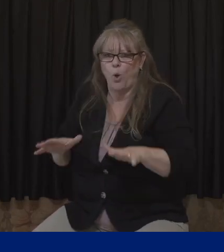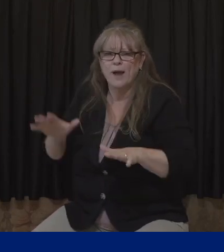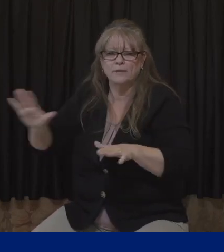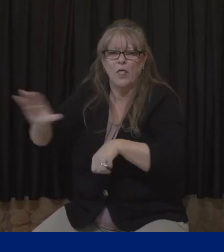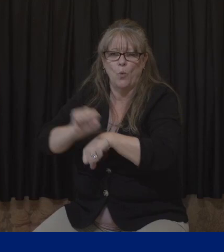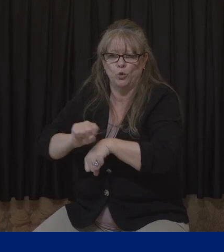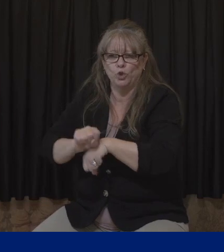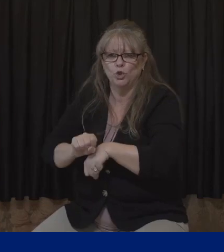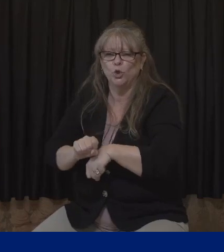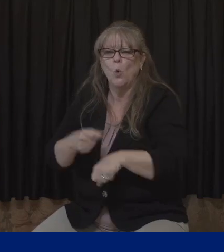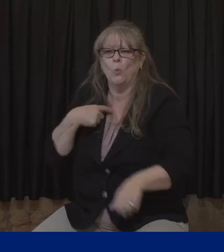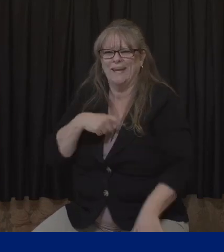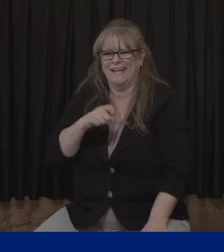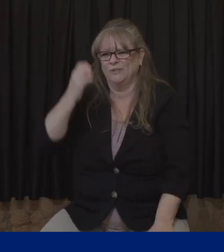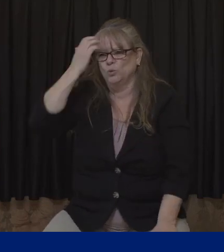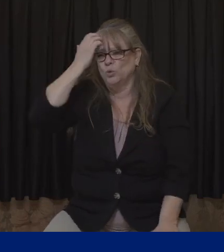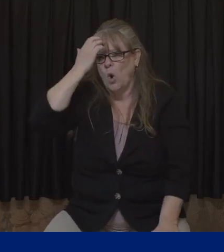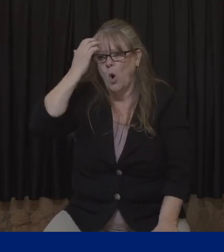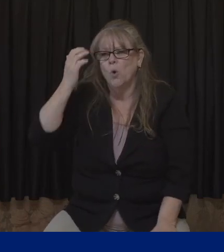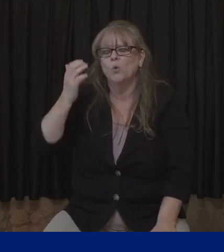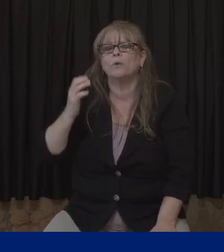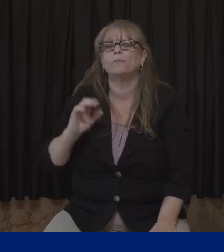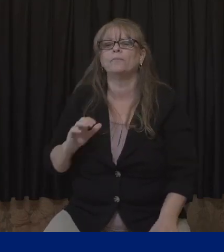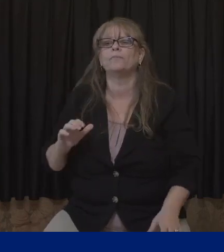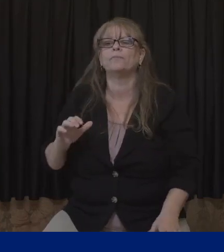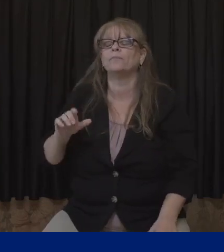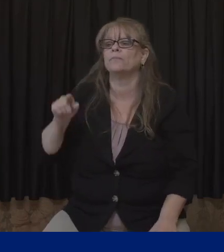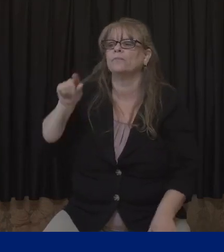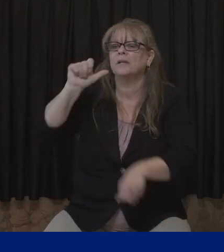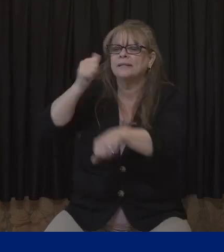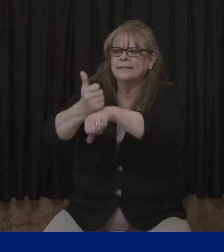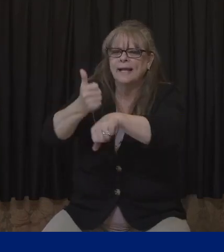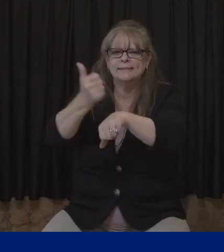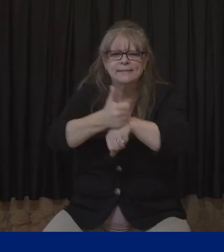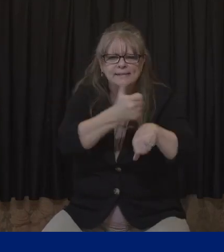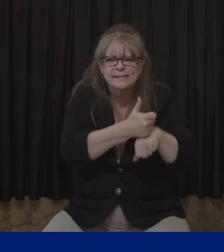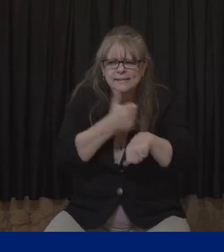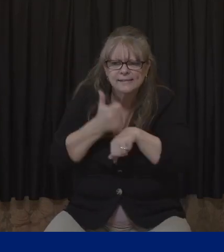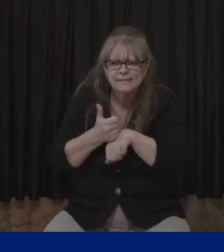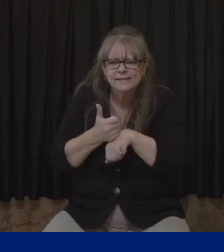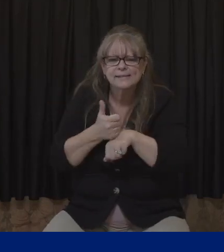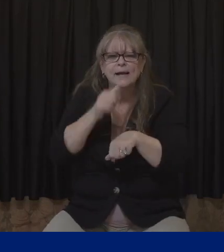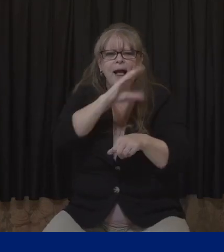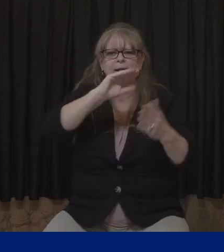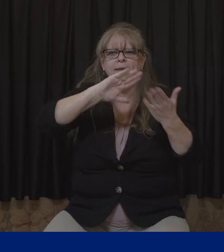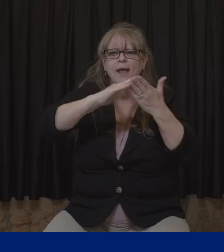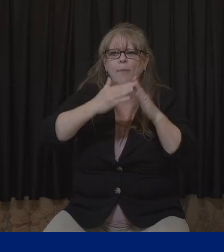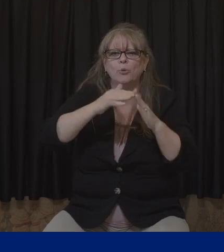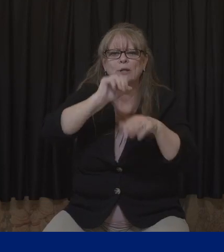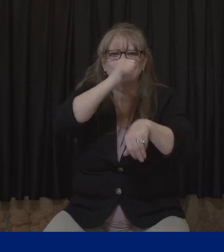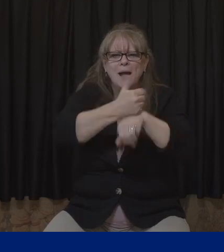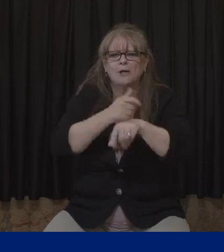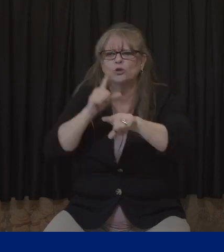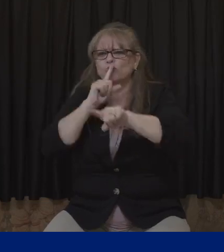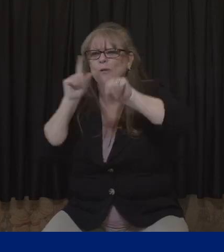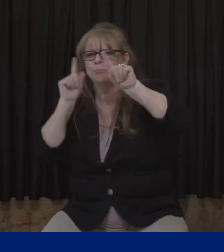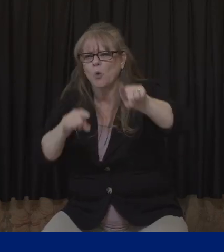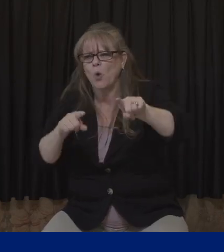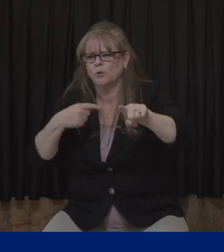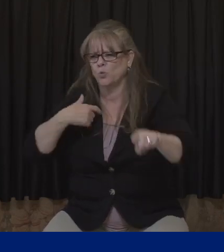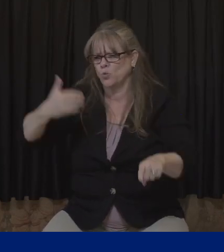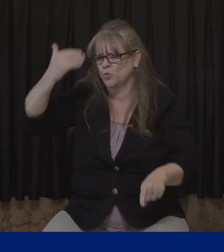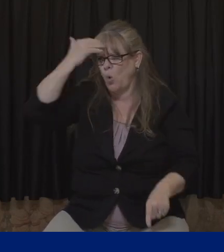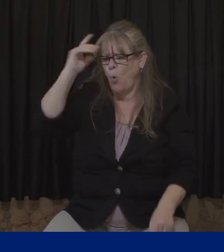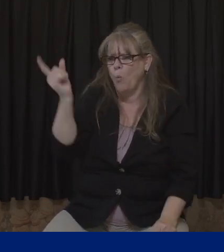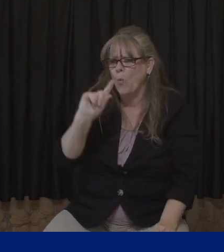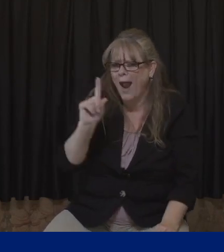never need to have that statewide response in terms of a stay-at-home type order statewide. You want to react